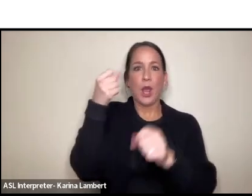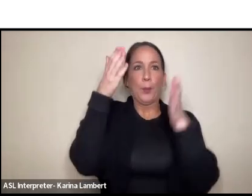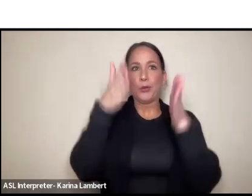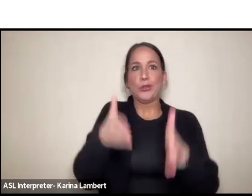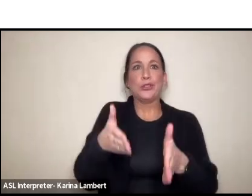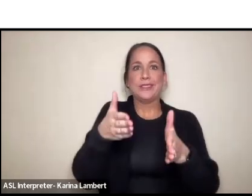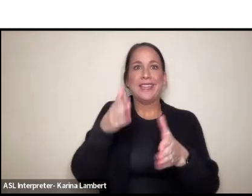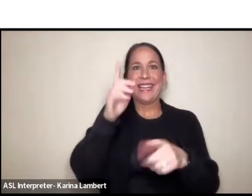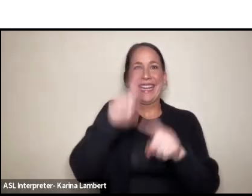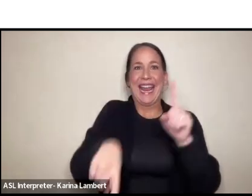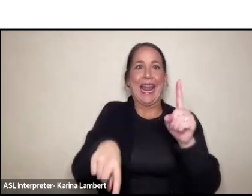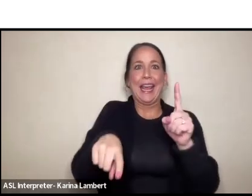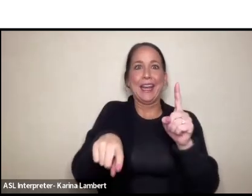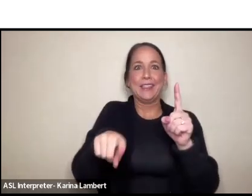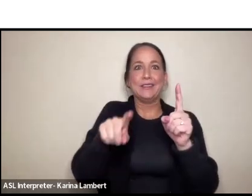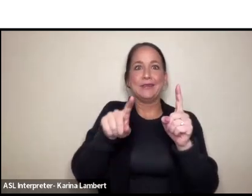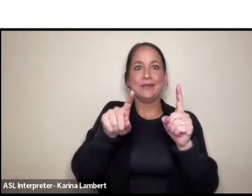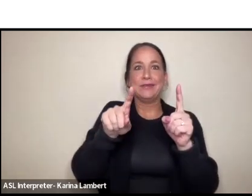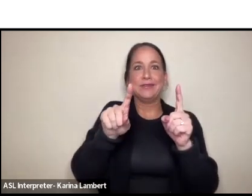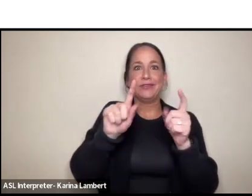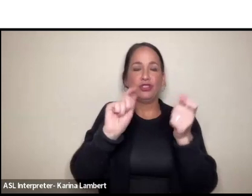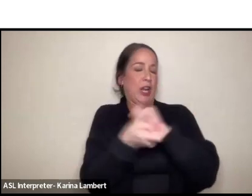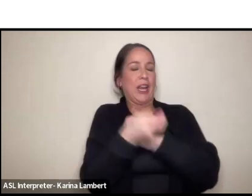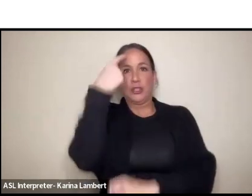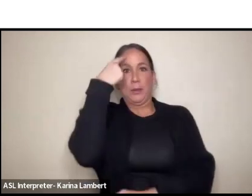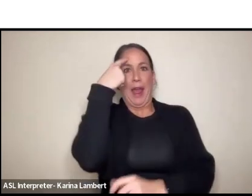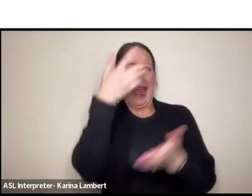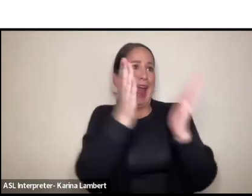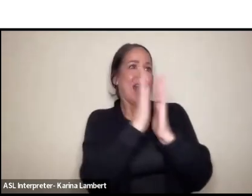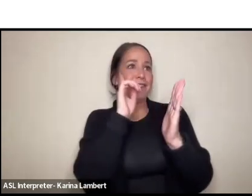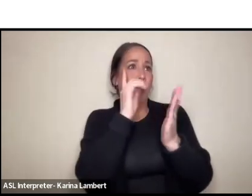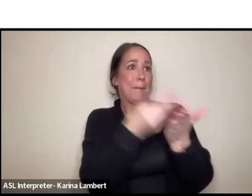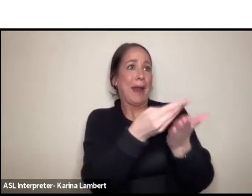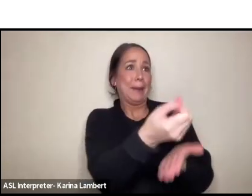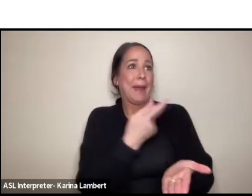just change their mind and request the money back.